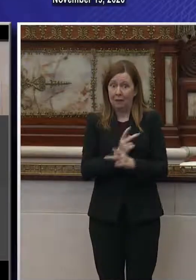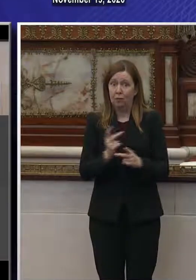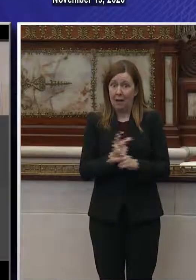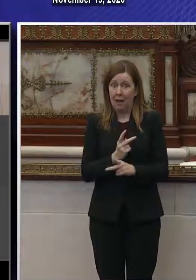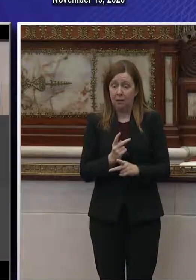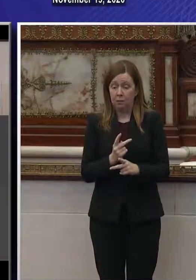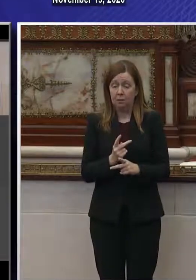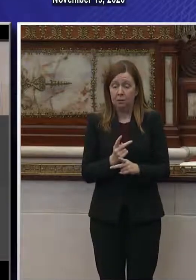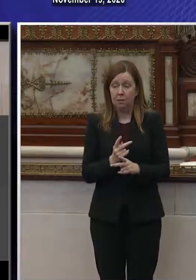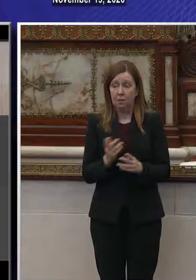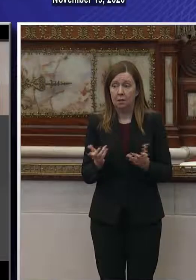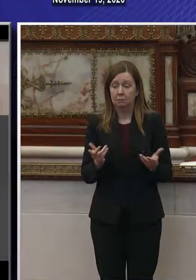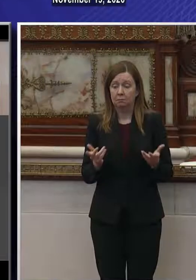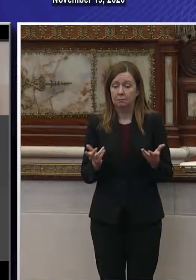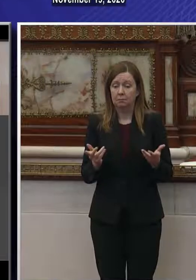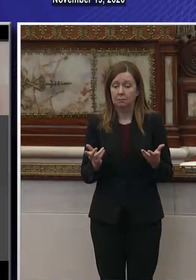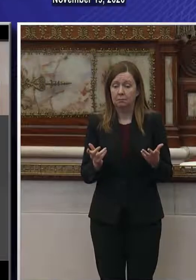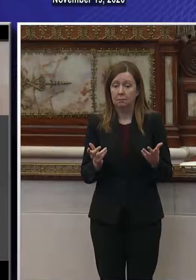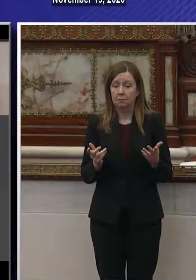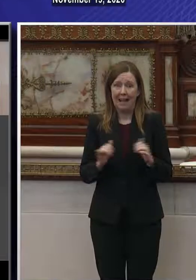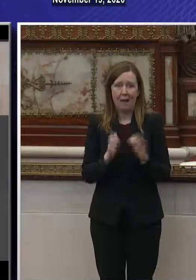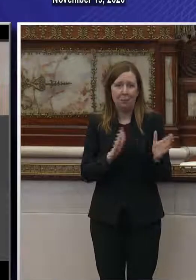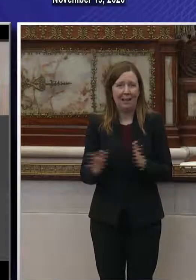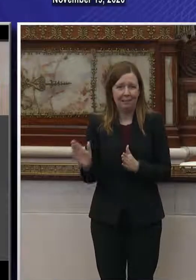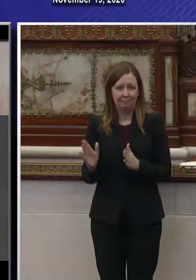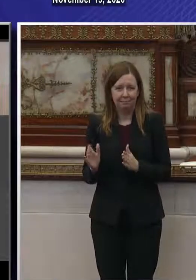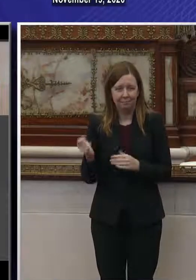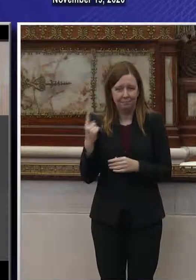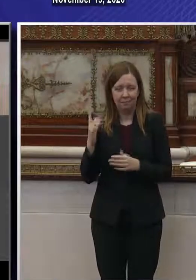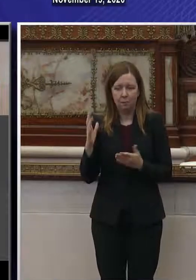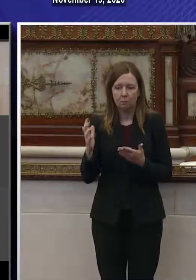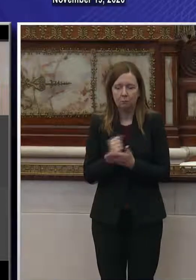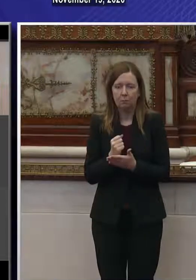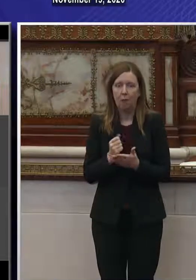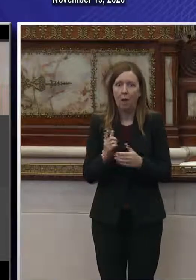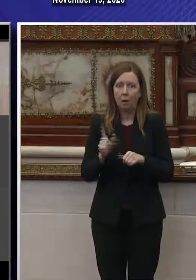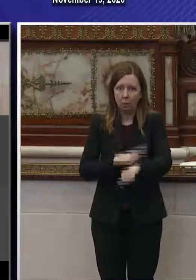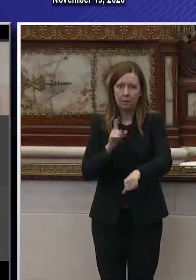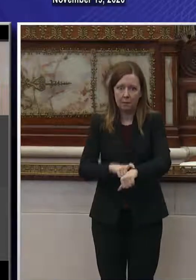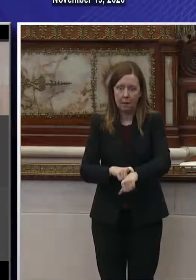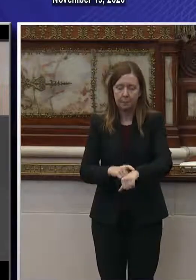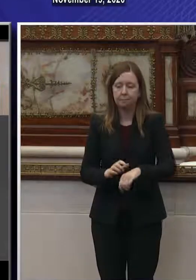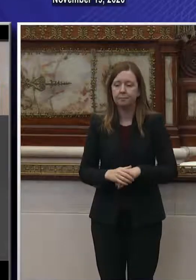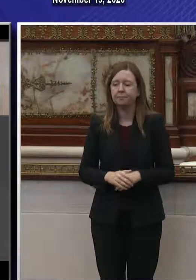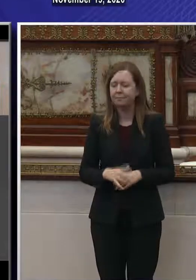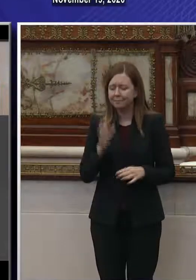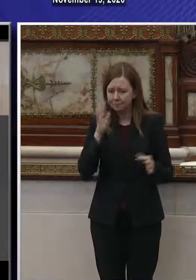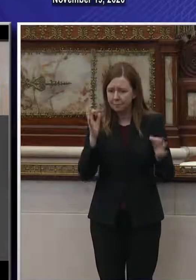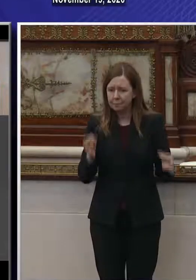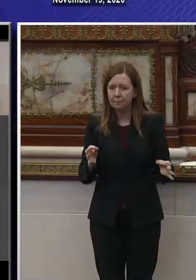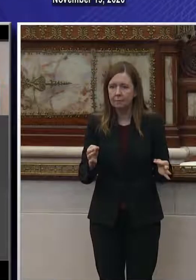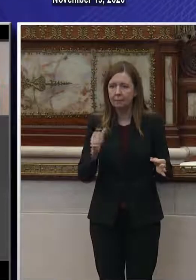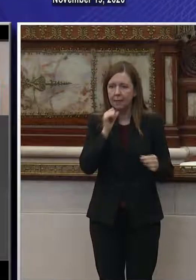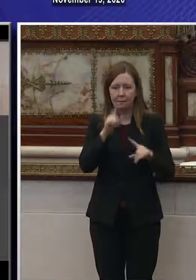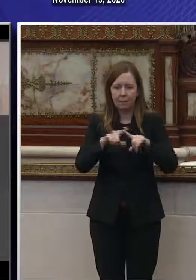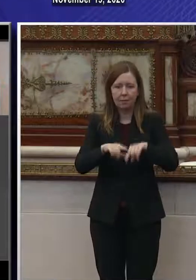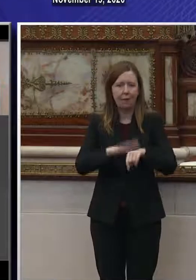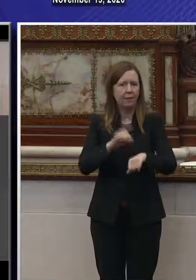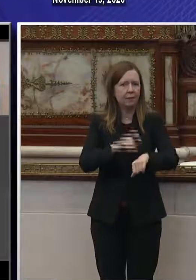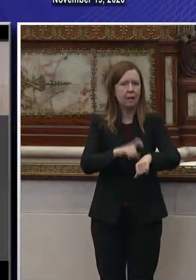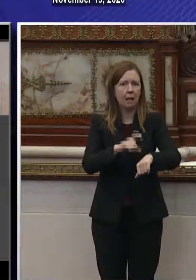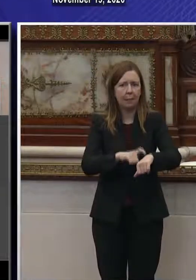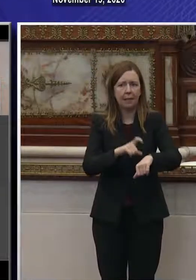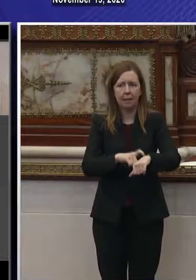out how to plan that out, because that will take a long time, and it is absolutely not reliant on the